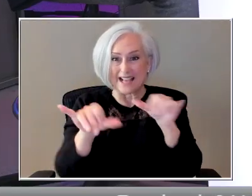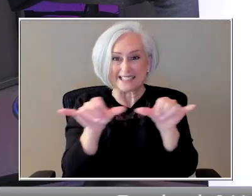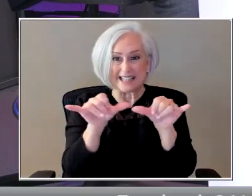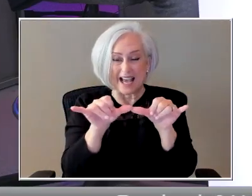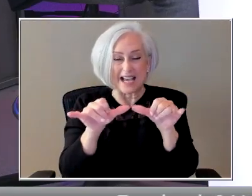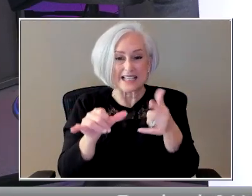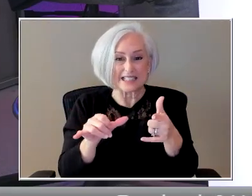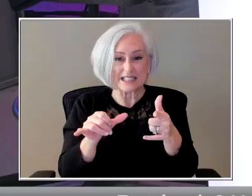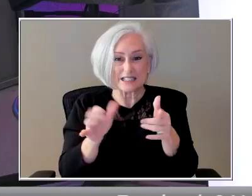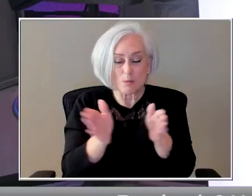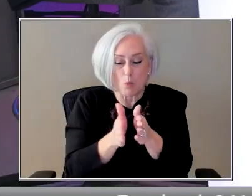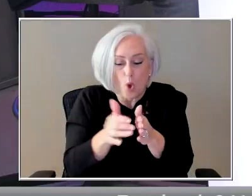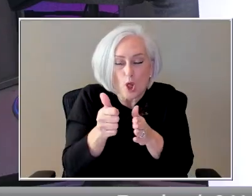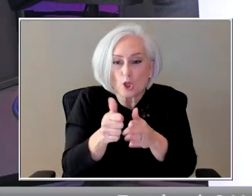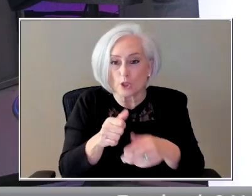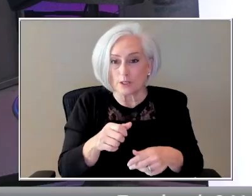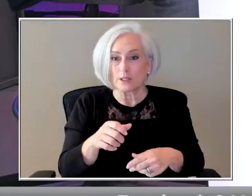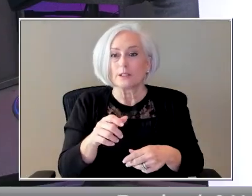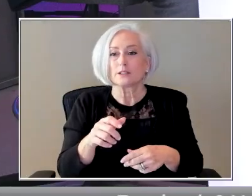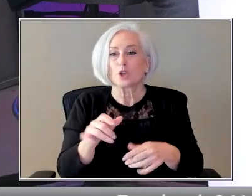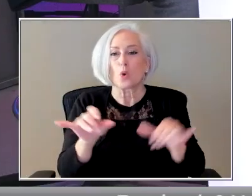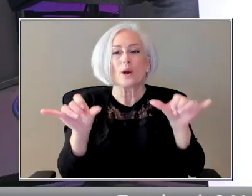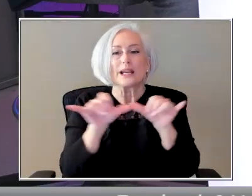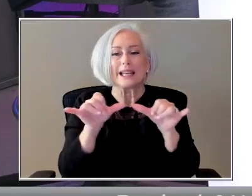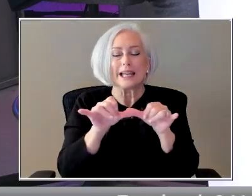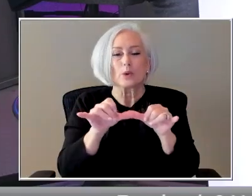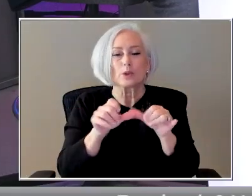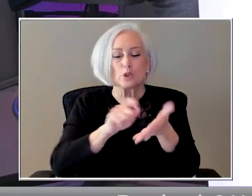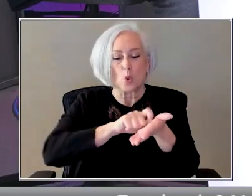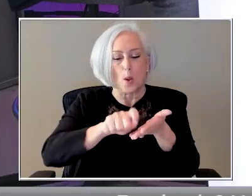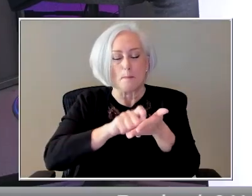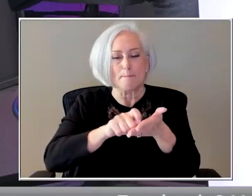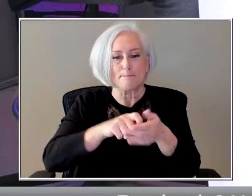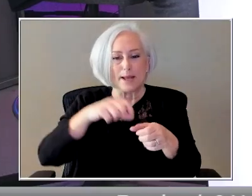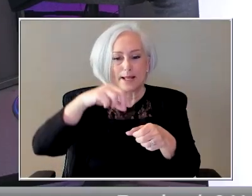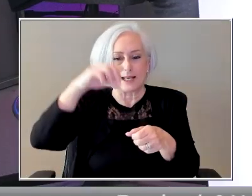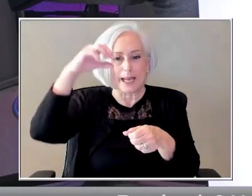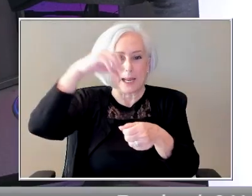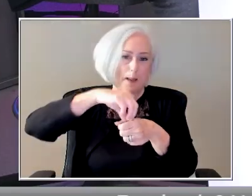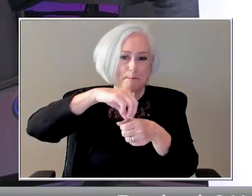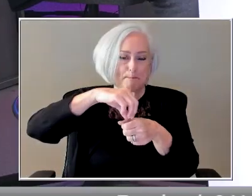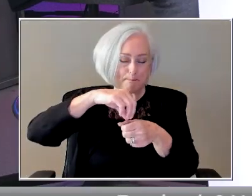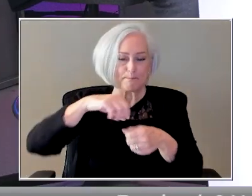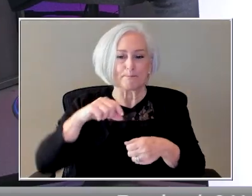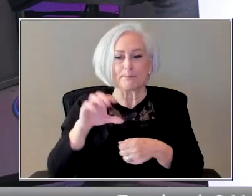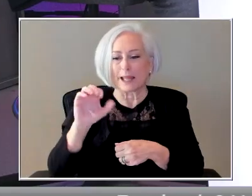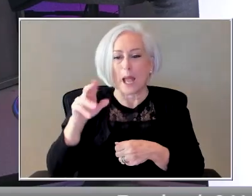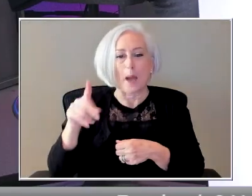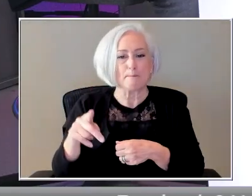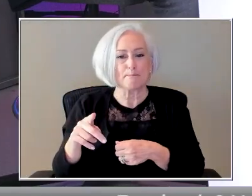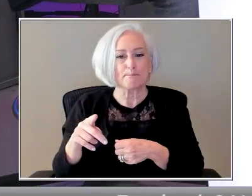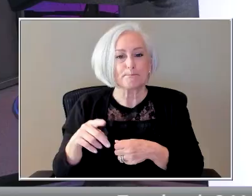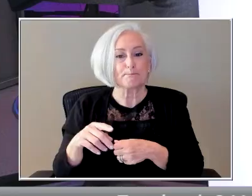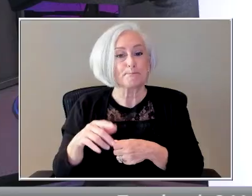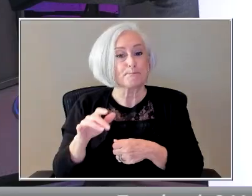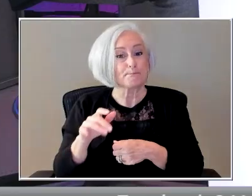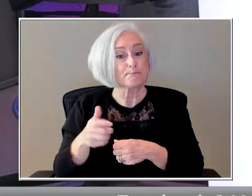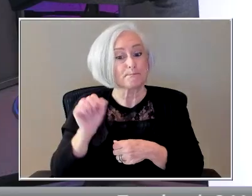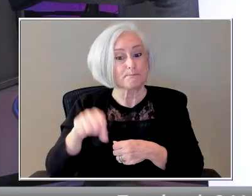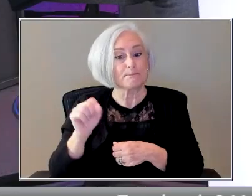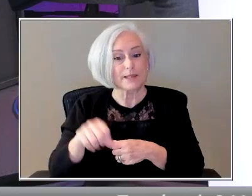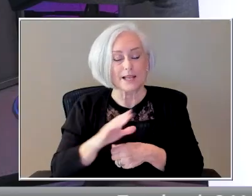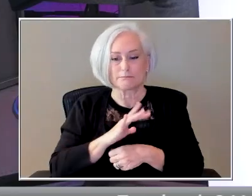Yeah, How big? yeah, that's So about the size of a pen cap? a little taller, but Okay. but yeah, probably about that in length. Okay, it was so